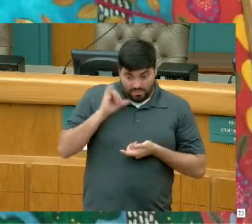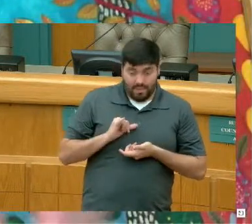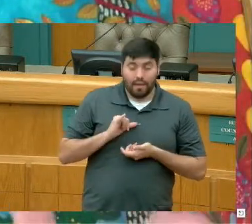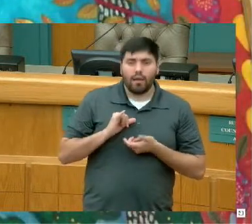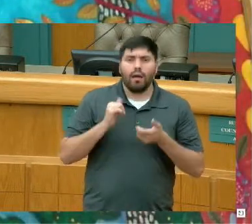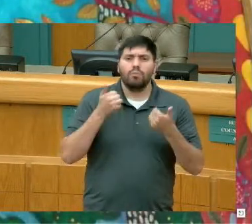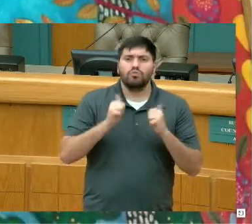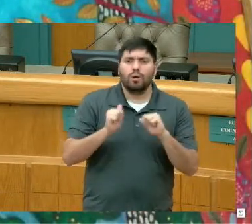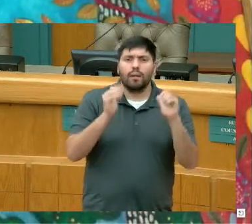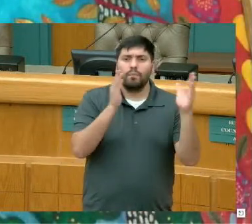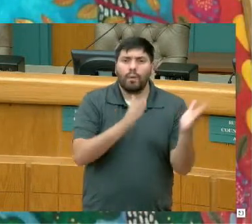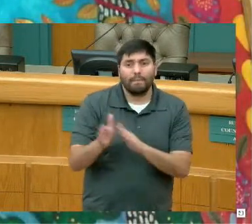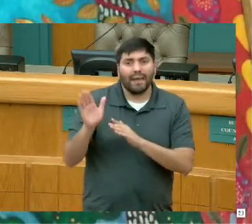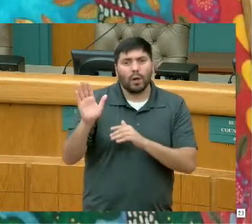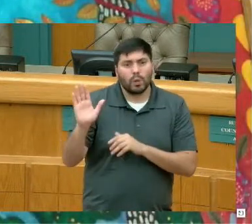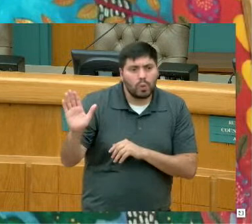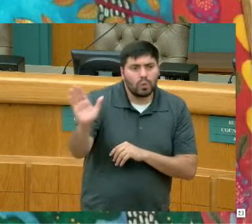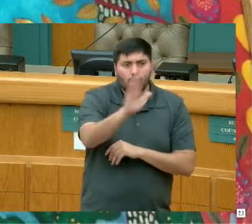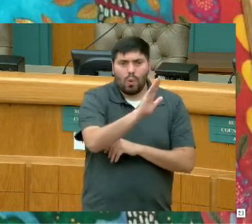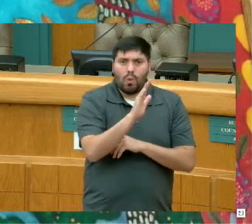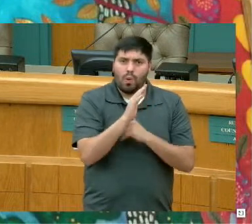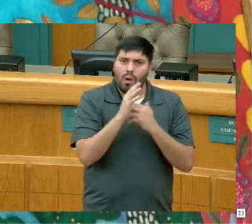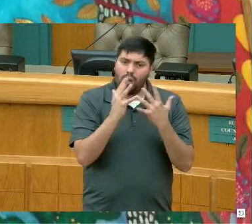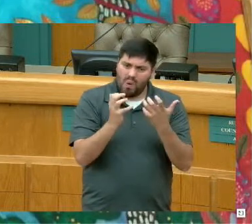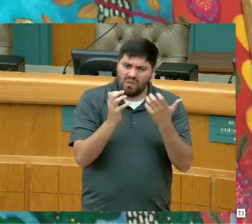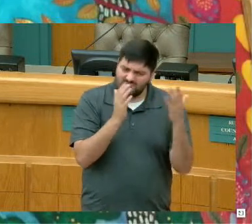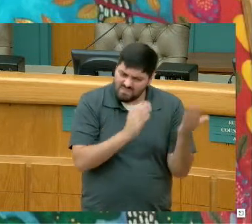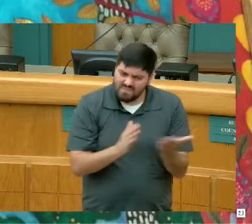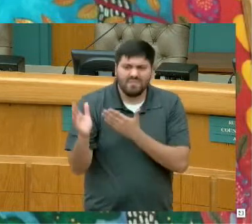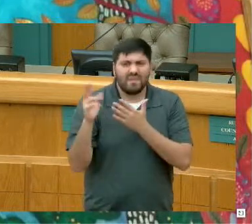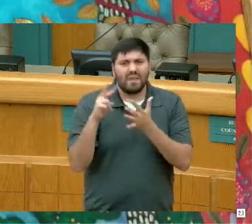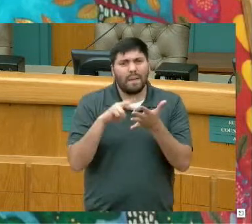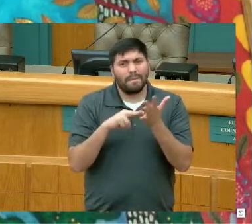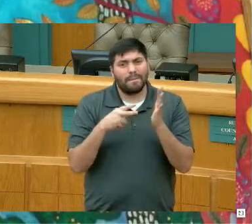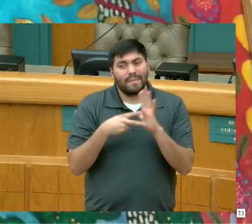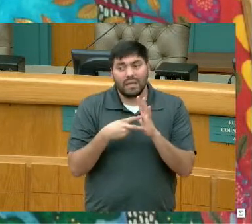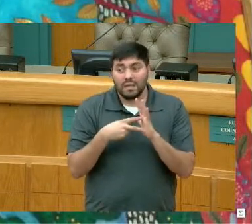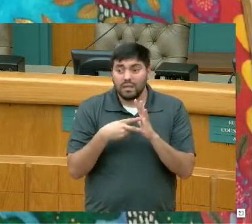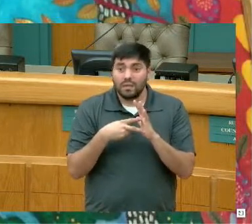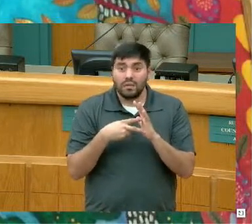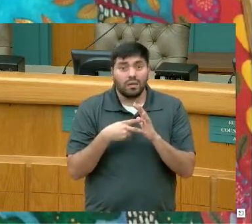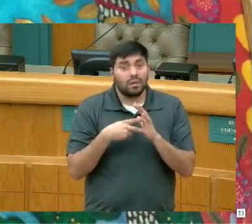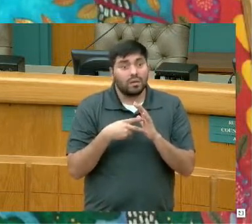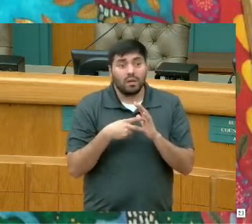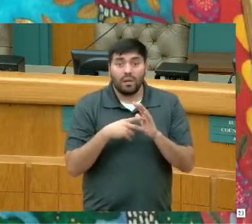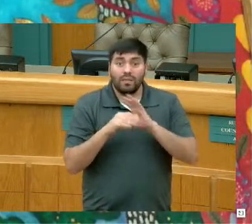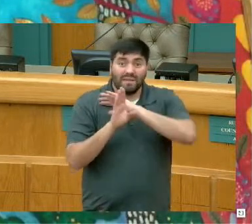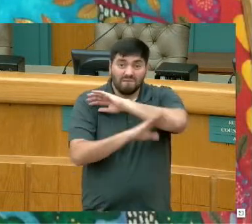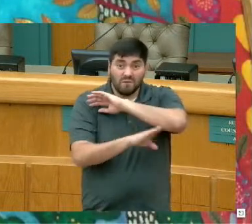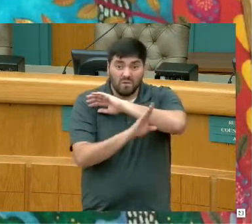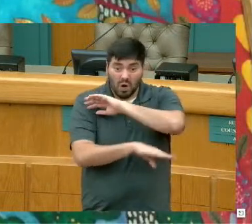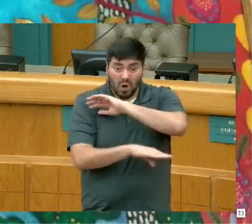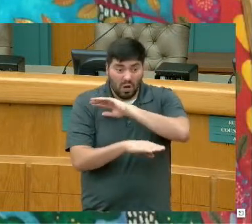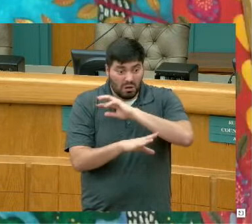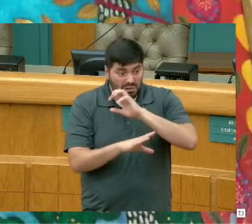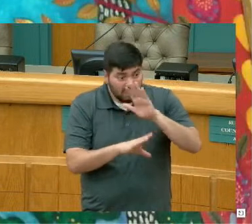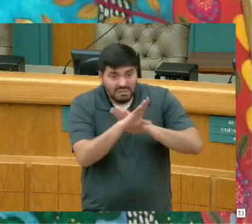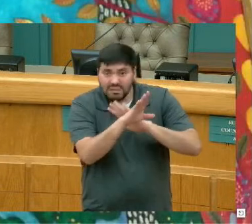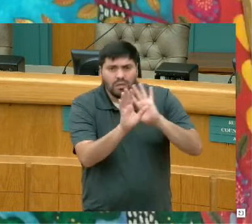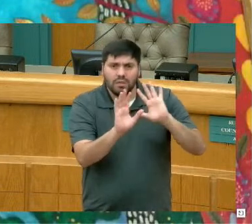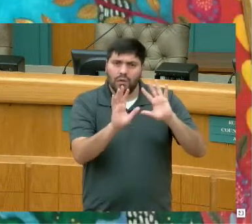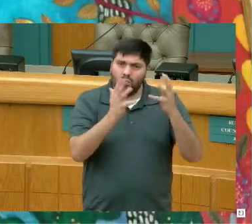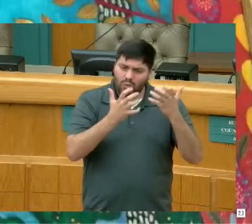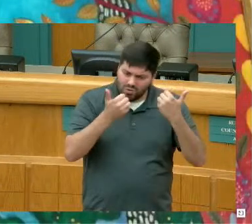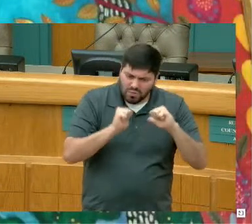do that, I'm trying to prepare our community for what is certainly going to be another wave in the fall.